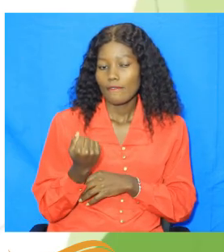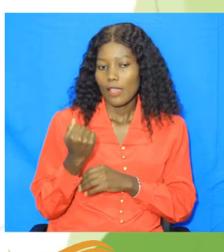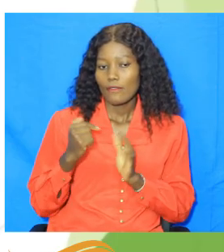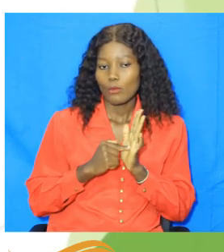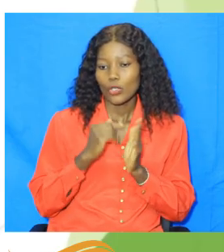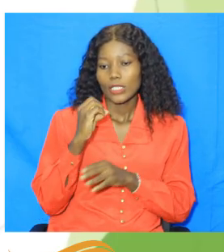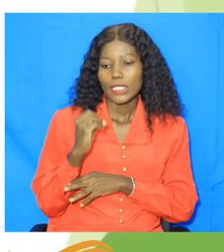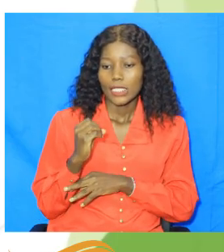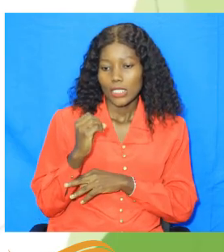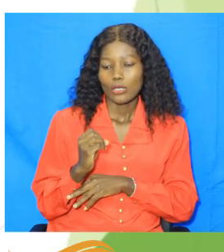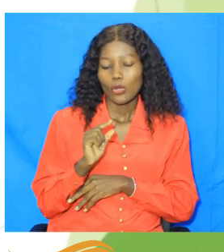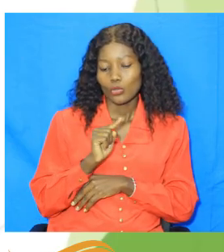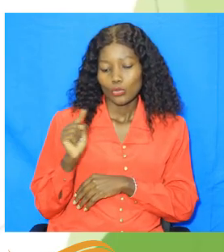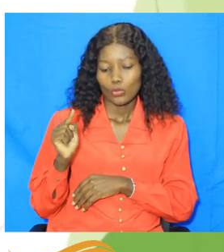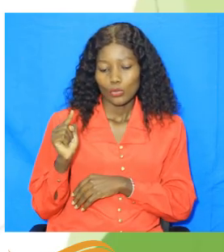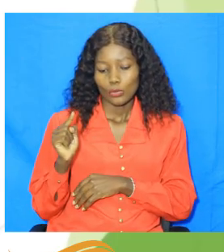5.0 to